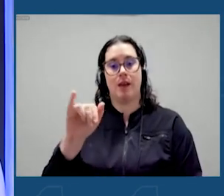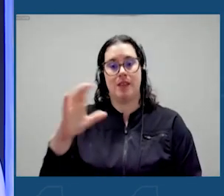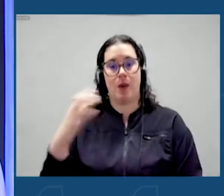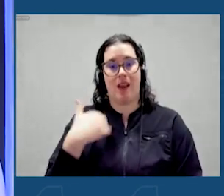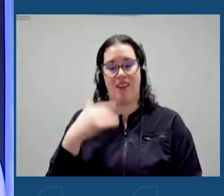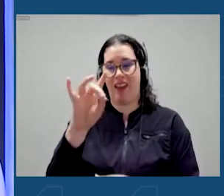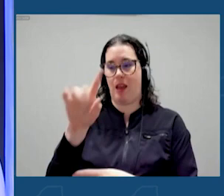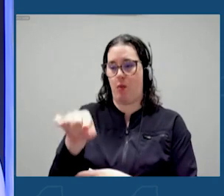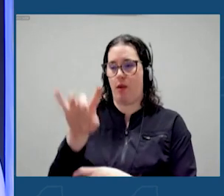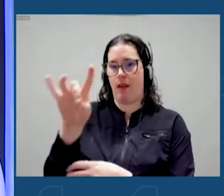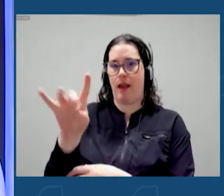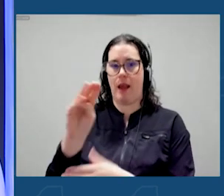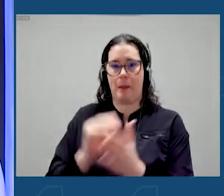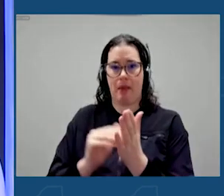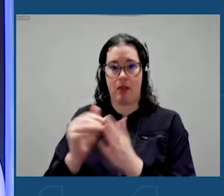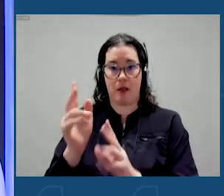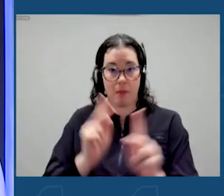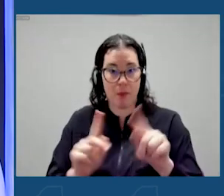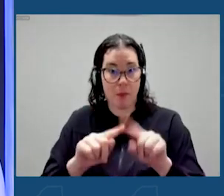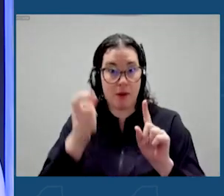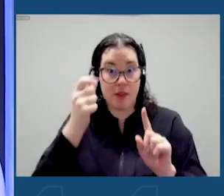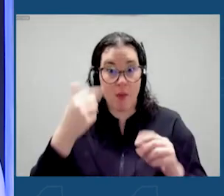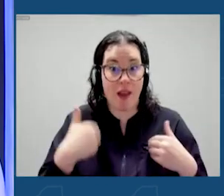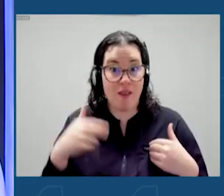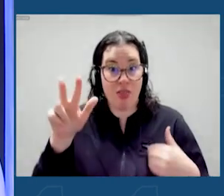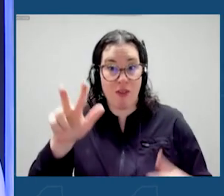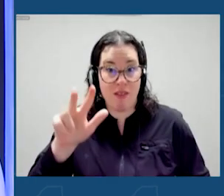have 35 million opinions.